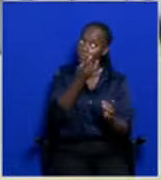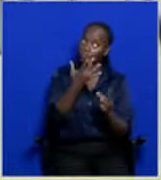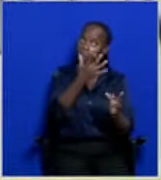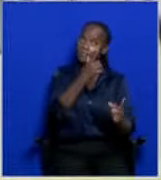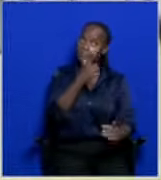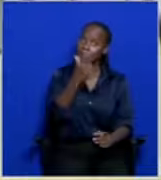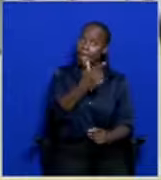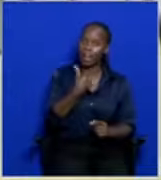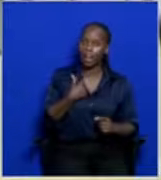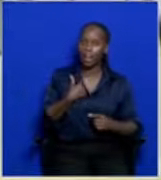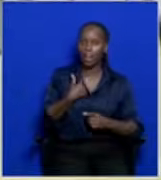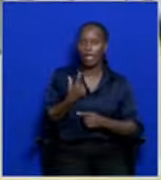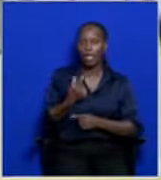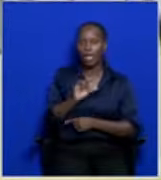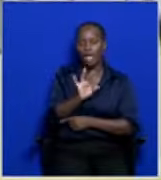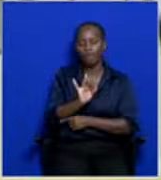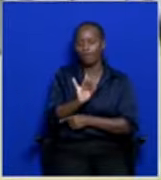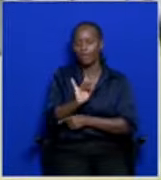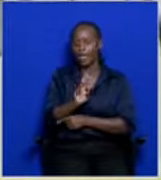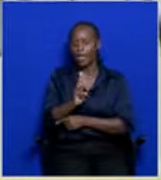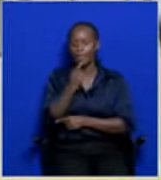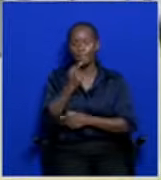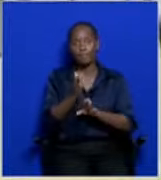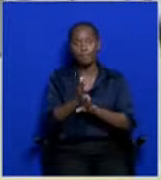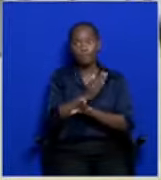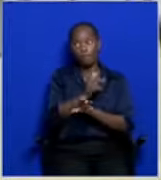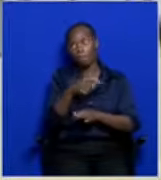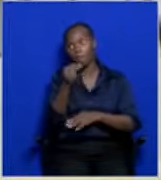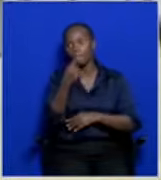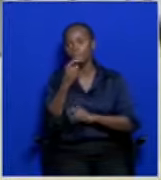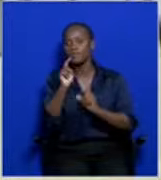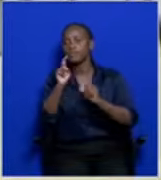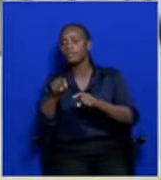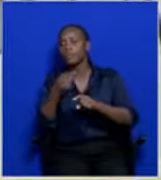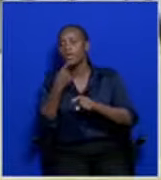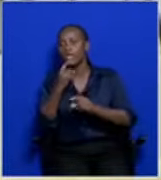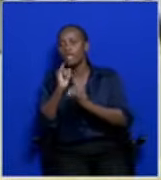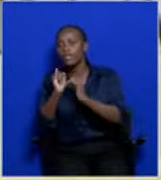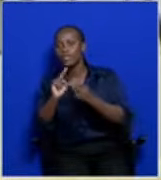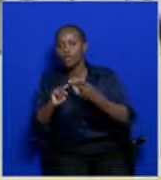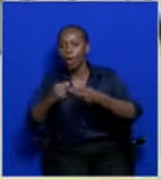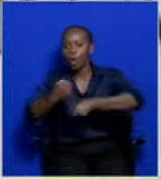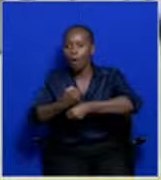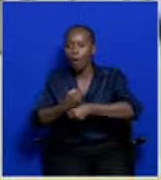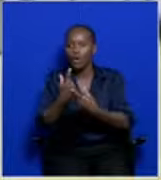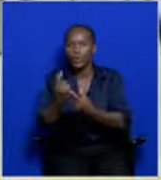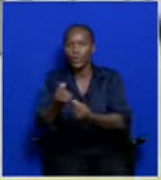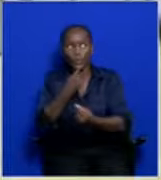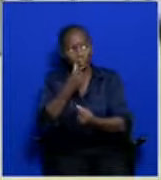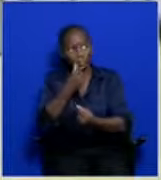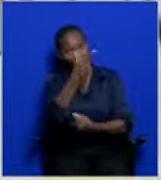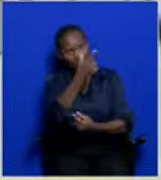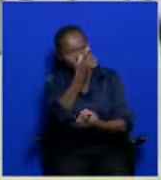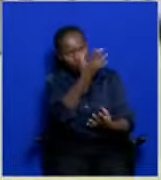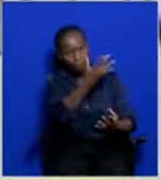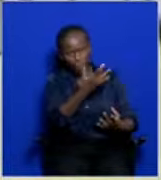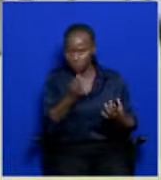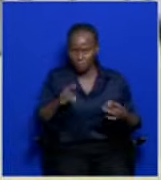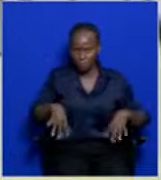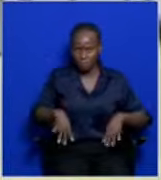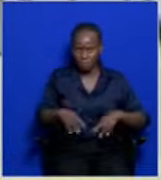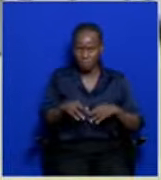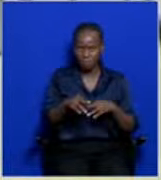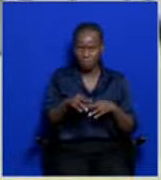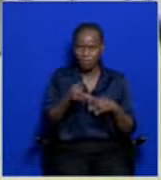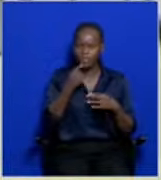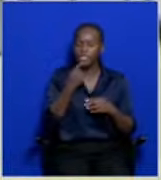when I go and obtain a certain things in EMPD to say today, I'm going to take a warning statement of this member